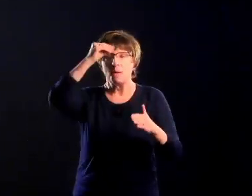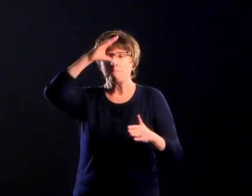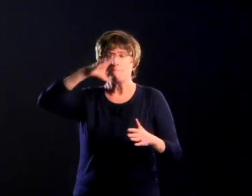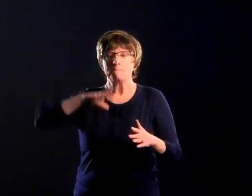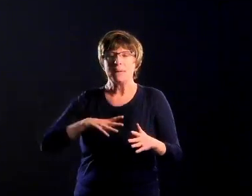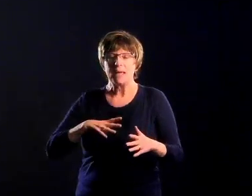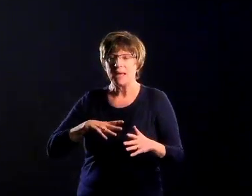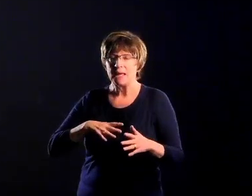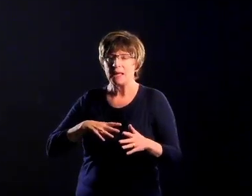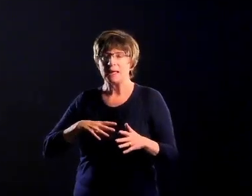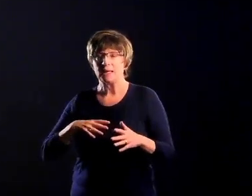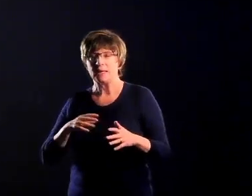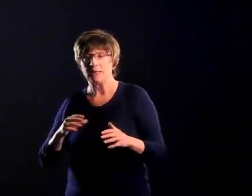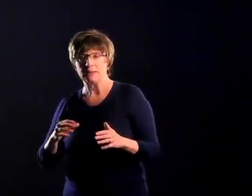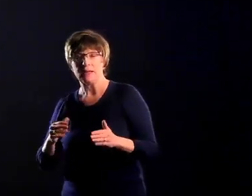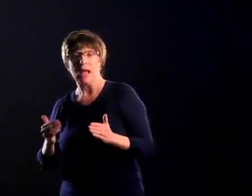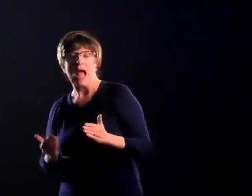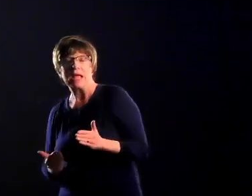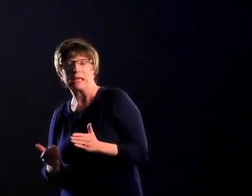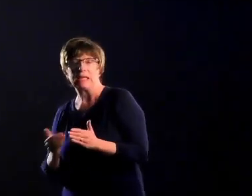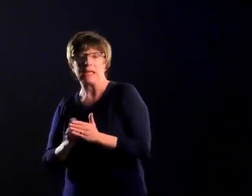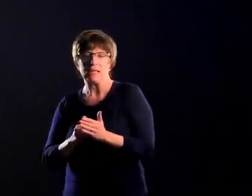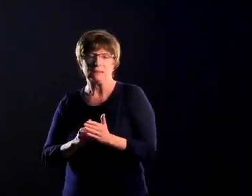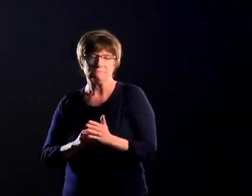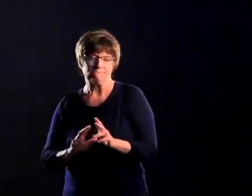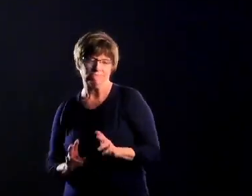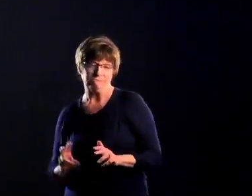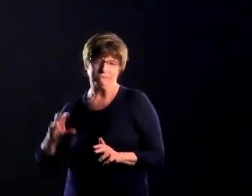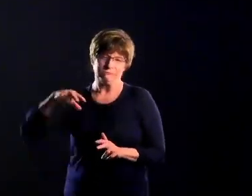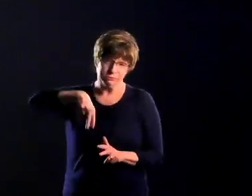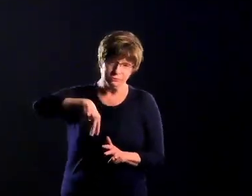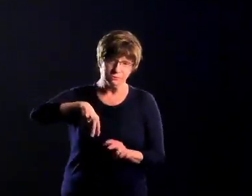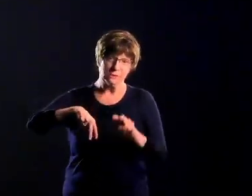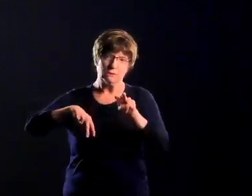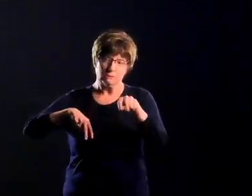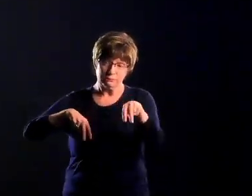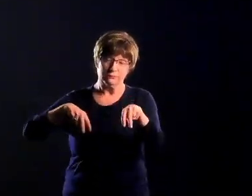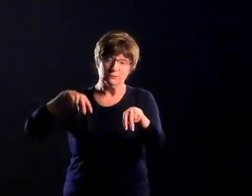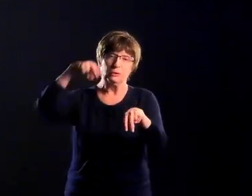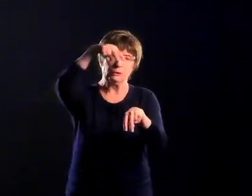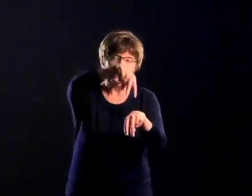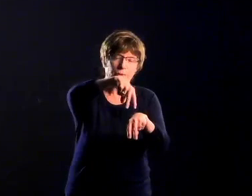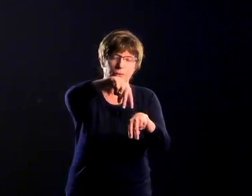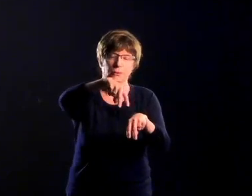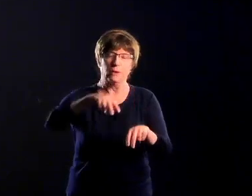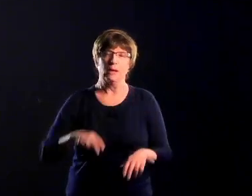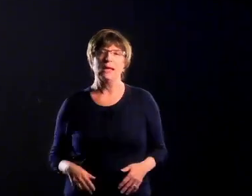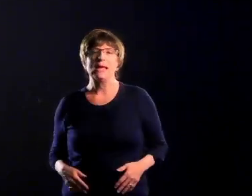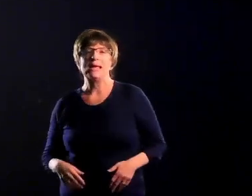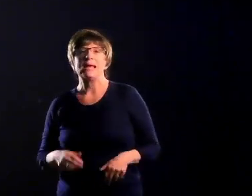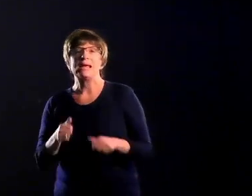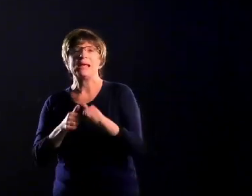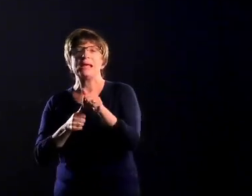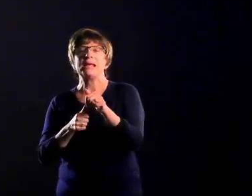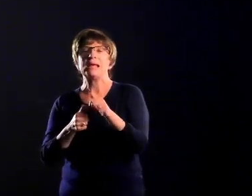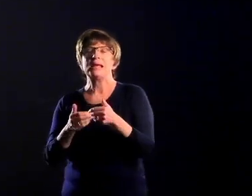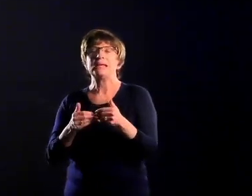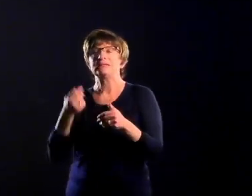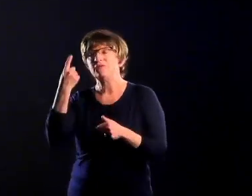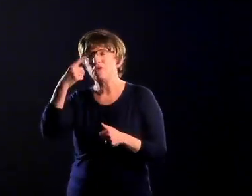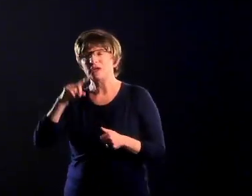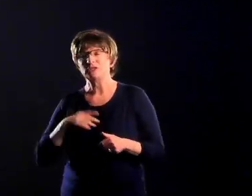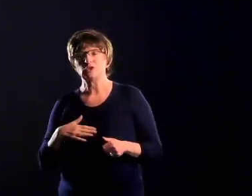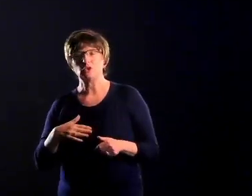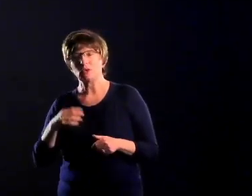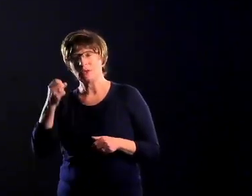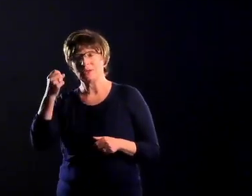him regained their footing. It is easy for us to understand a metaphor like that as